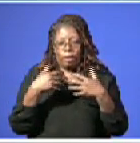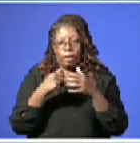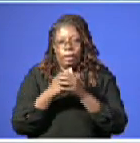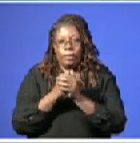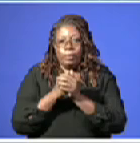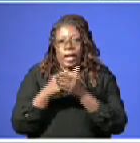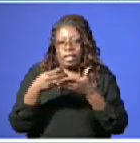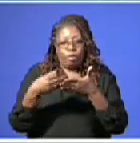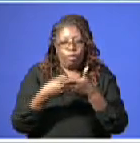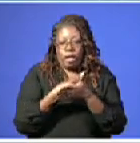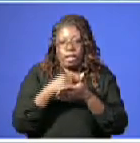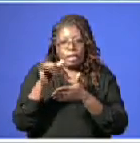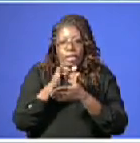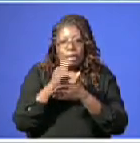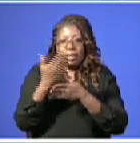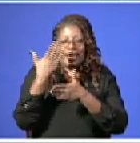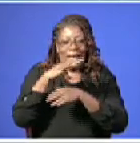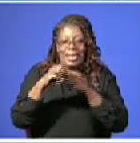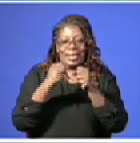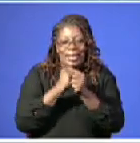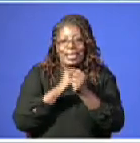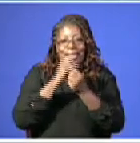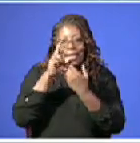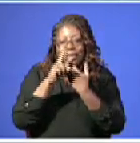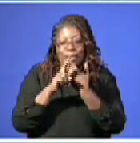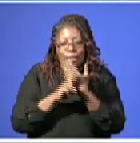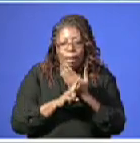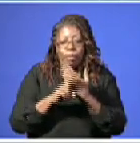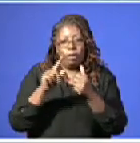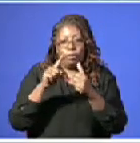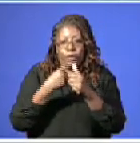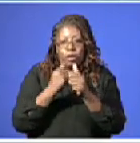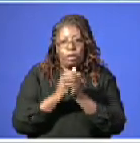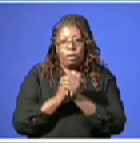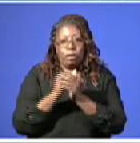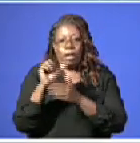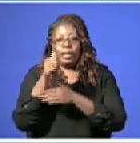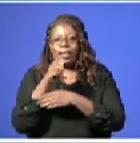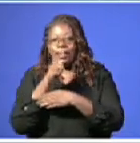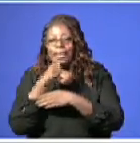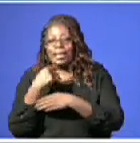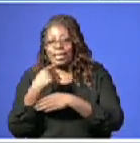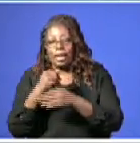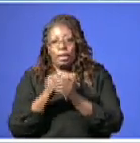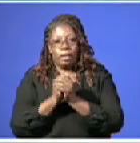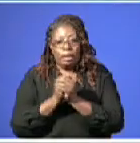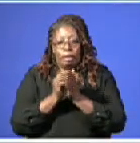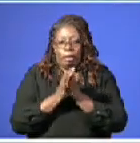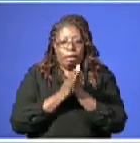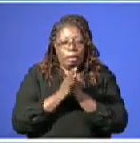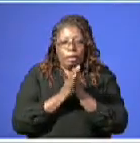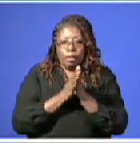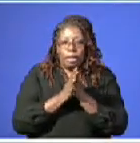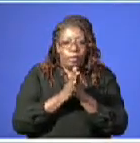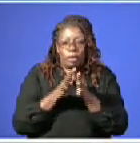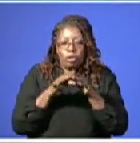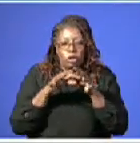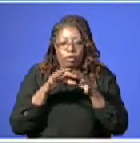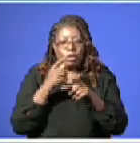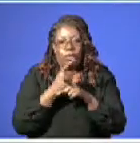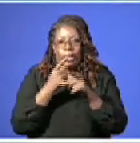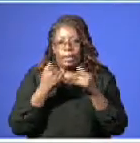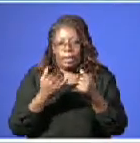fresh as it did on September 1st. My anxiety and just PTSD is super real. Right now,